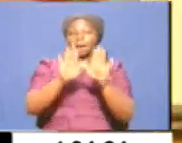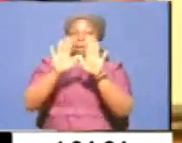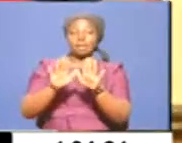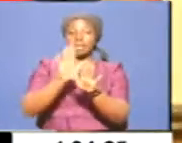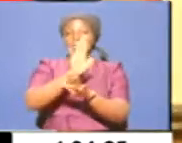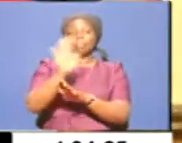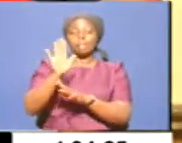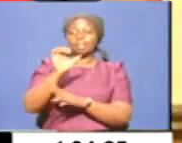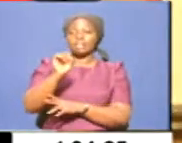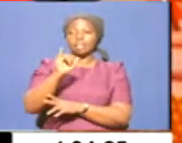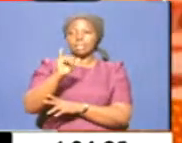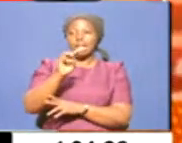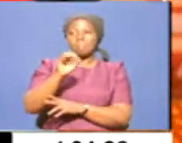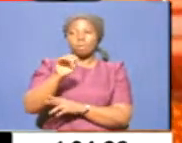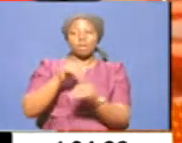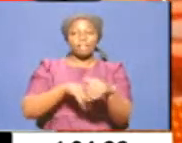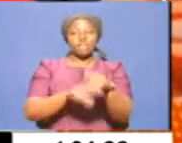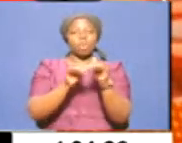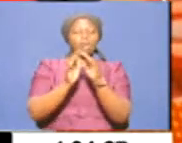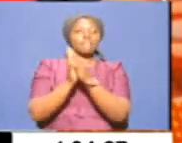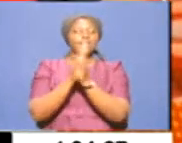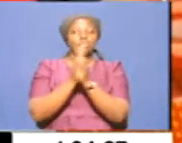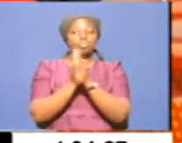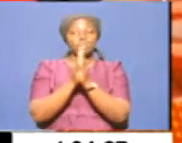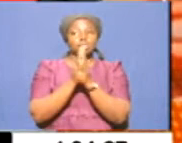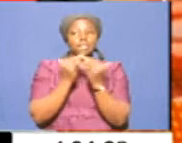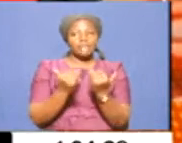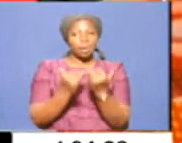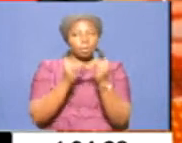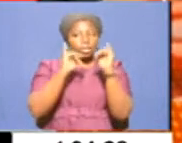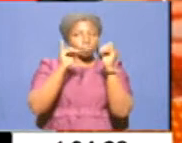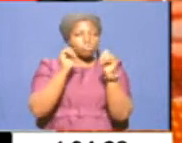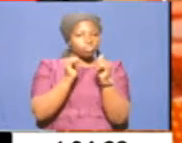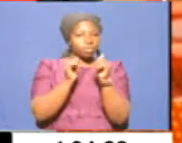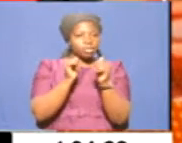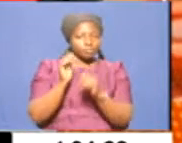up on that story. Achola, what is the latest from Eldoret?